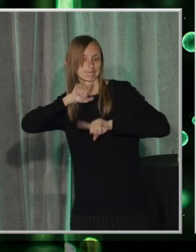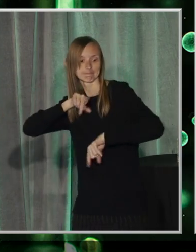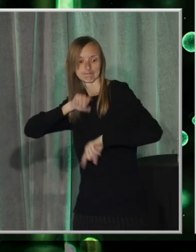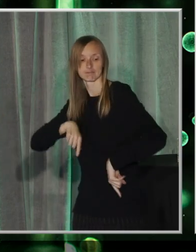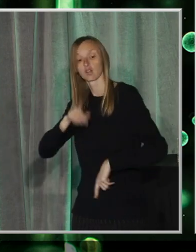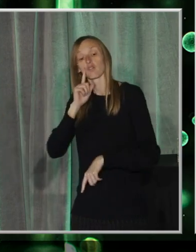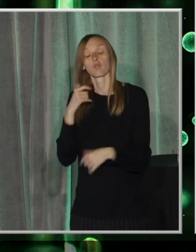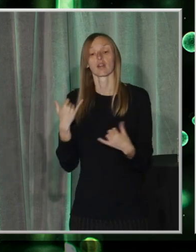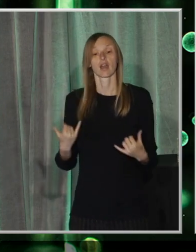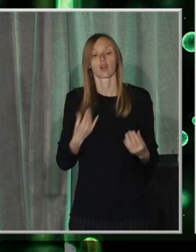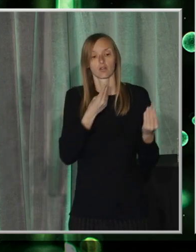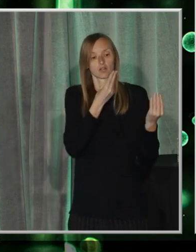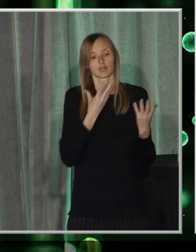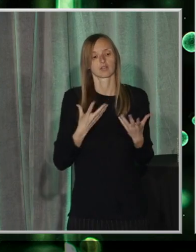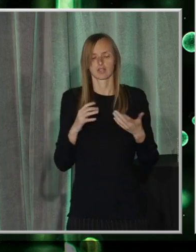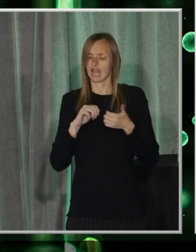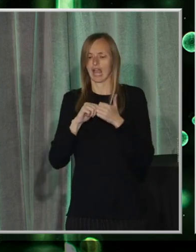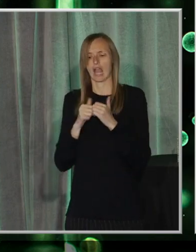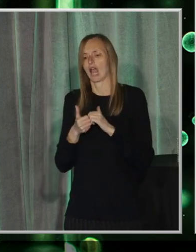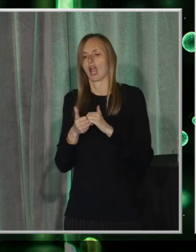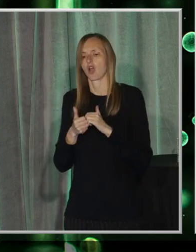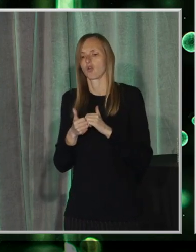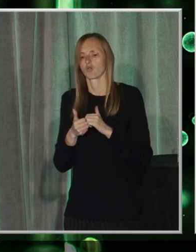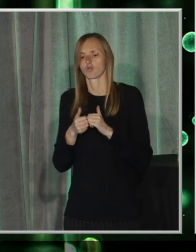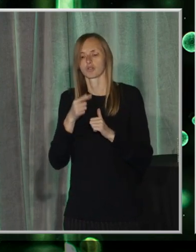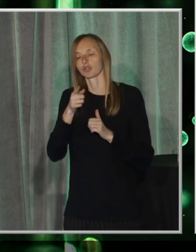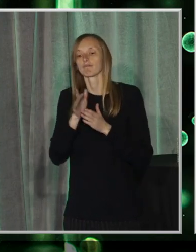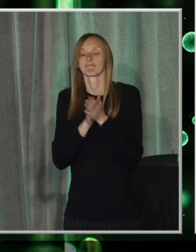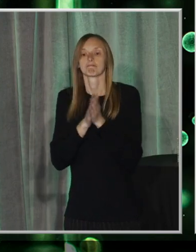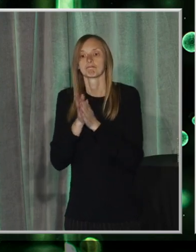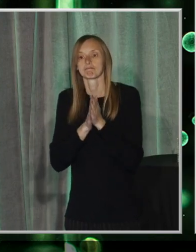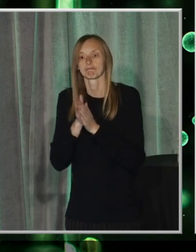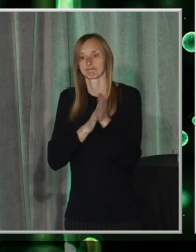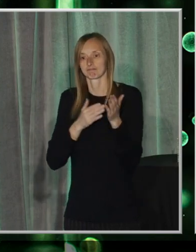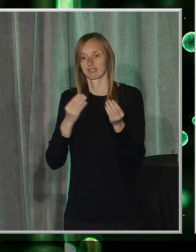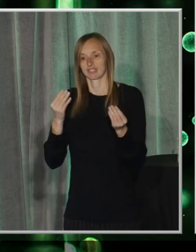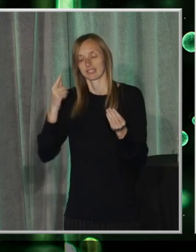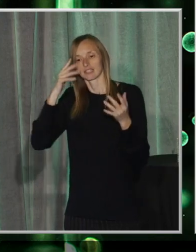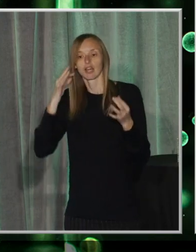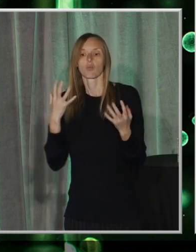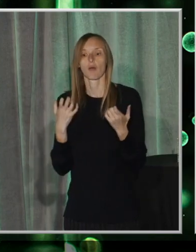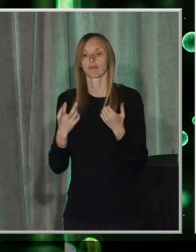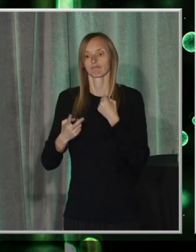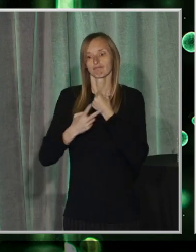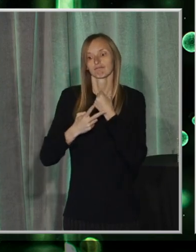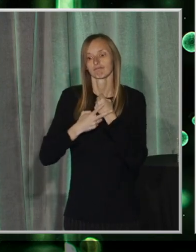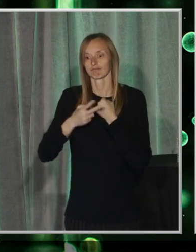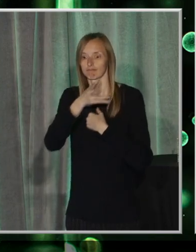tell us, how did you get involved in, and what is your inspiration for conservation agriculture?